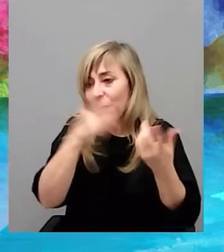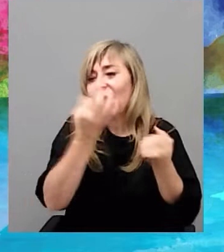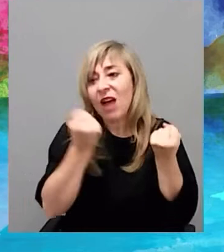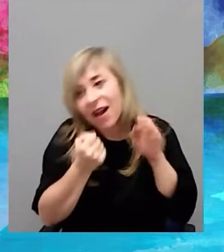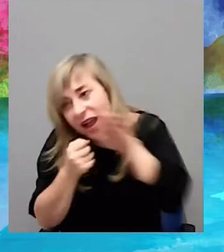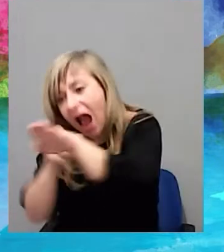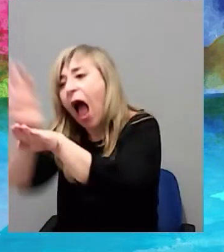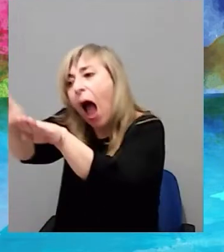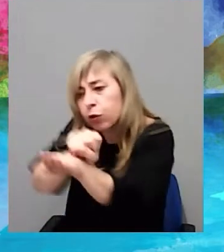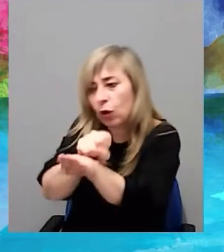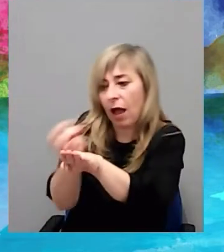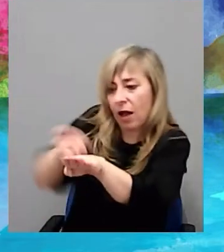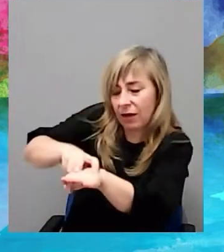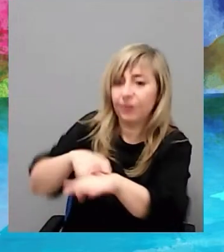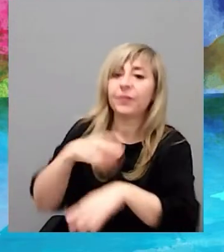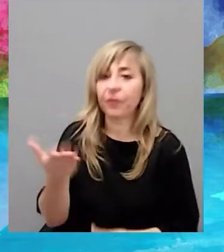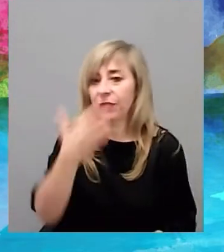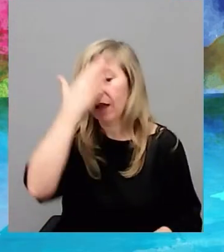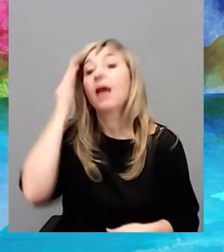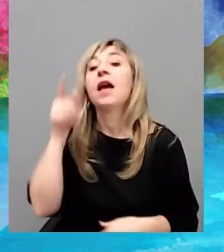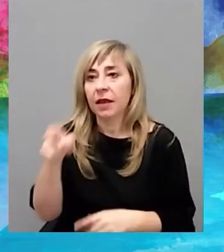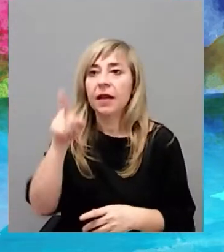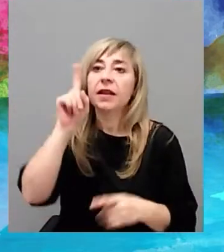addition to using other characteristics,